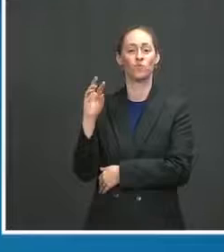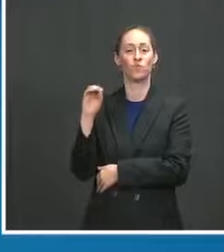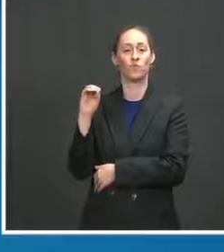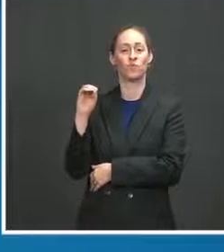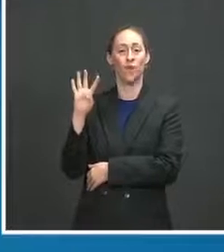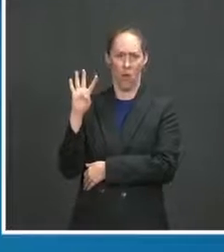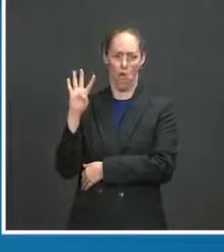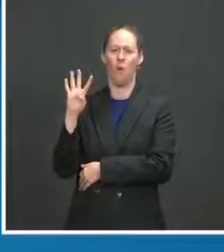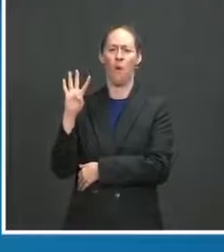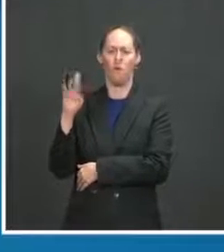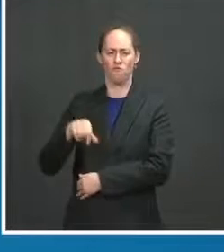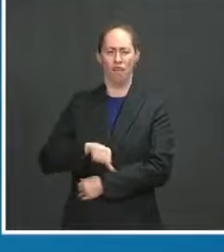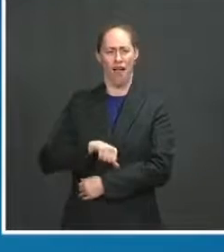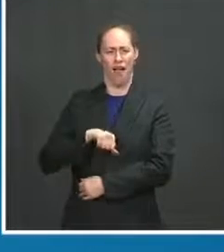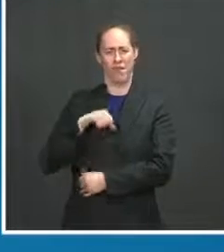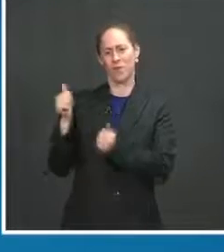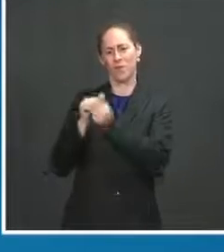today.